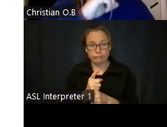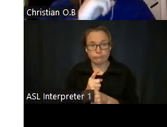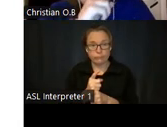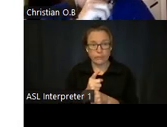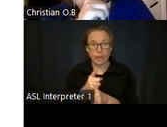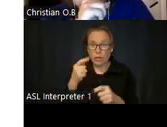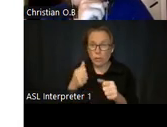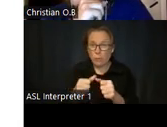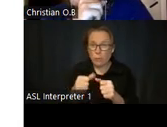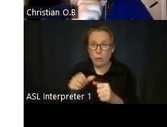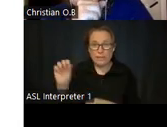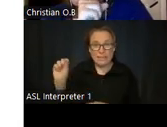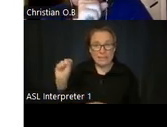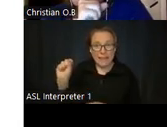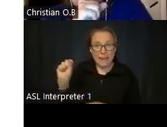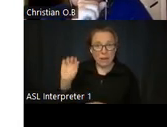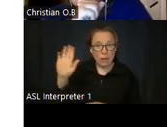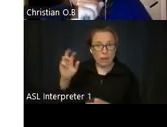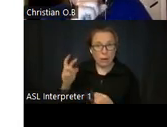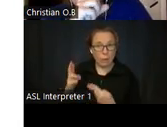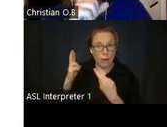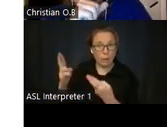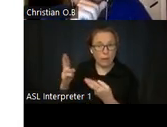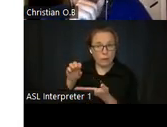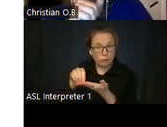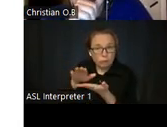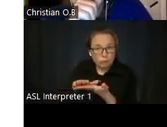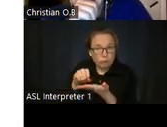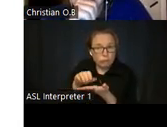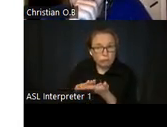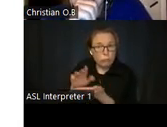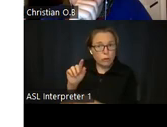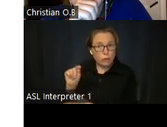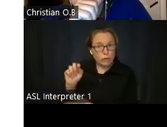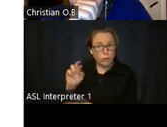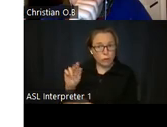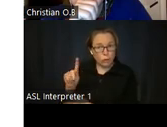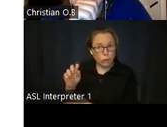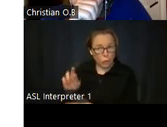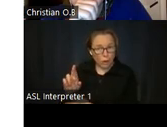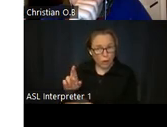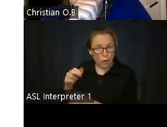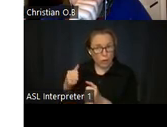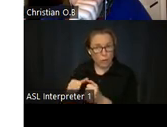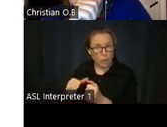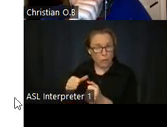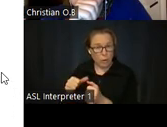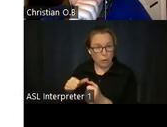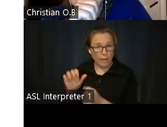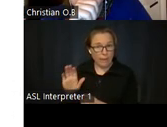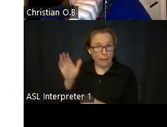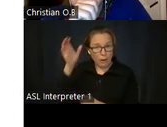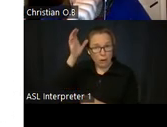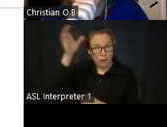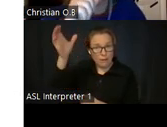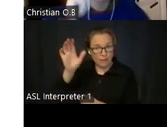Seattle recommendation tracker example, is that idea there, Samir?